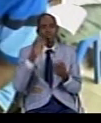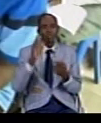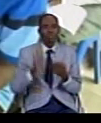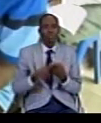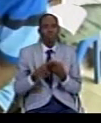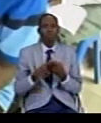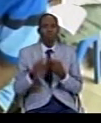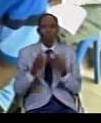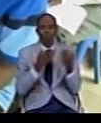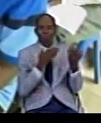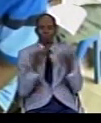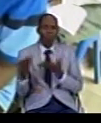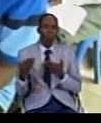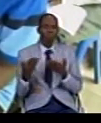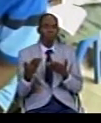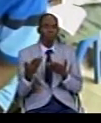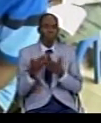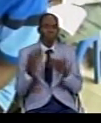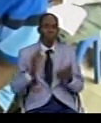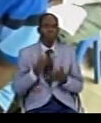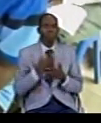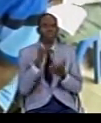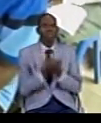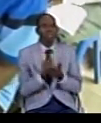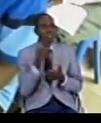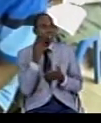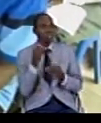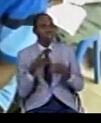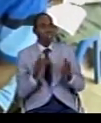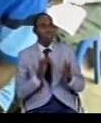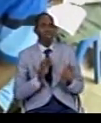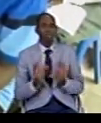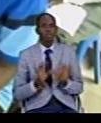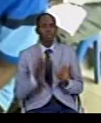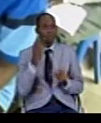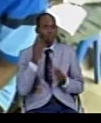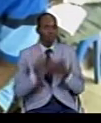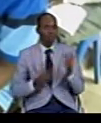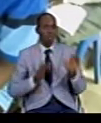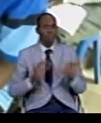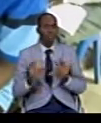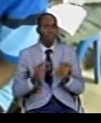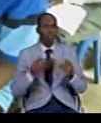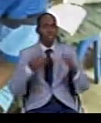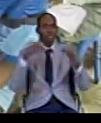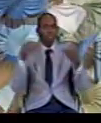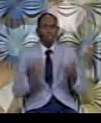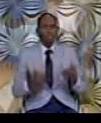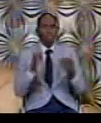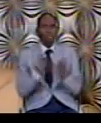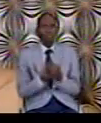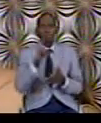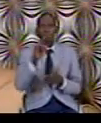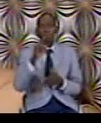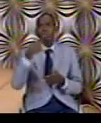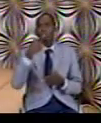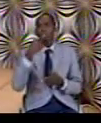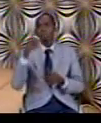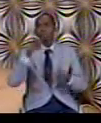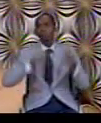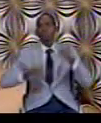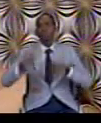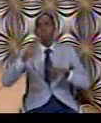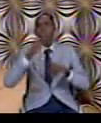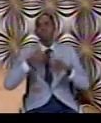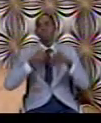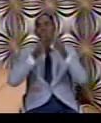before us and to say, look at the way I did it, and look at what I did. And now that you say you are my follower, and now that you say